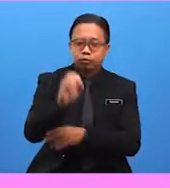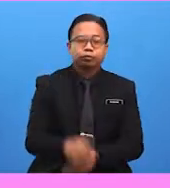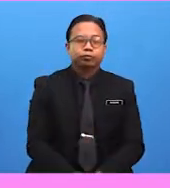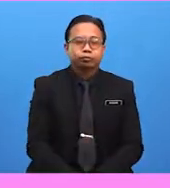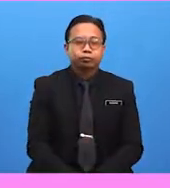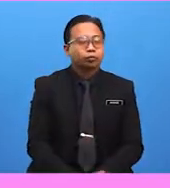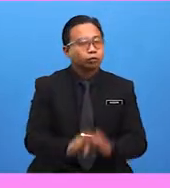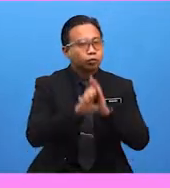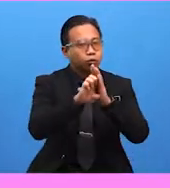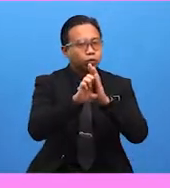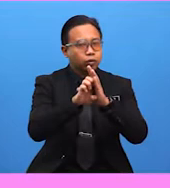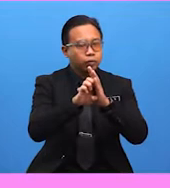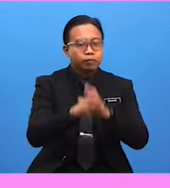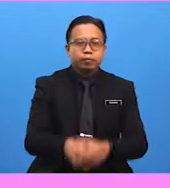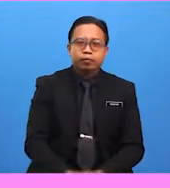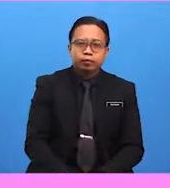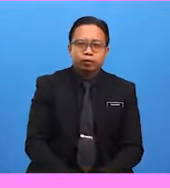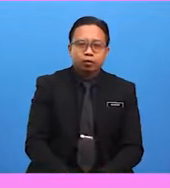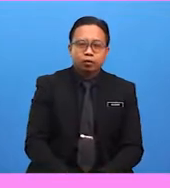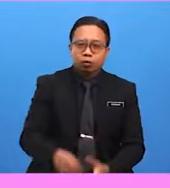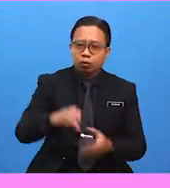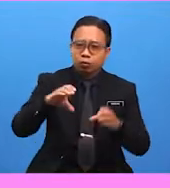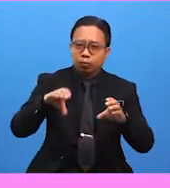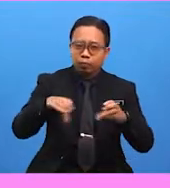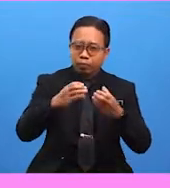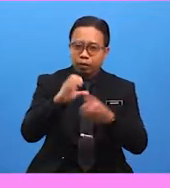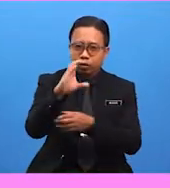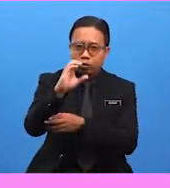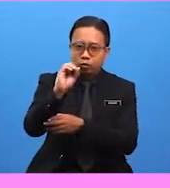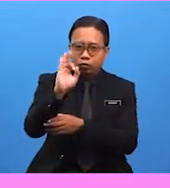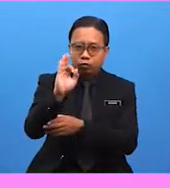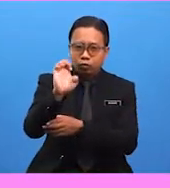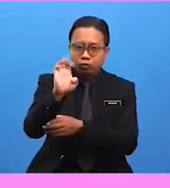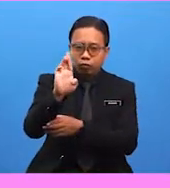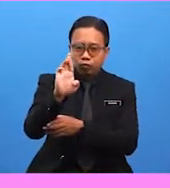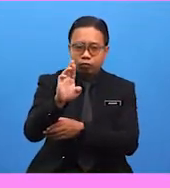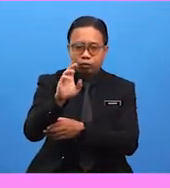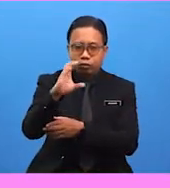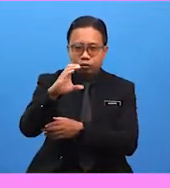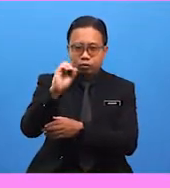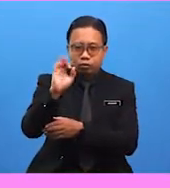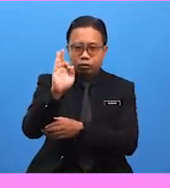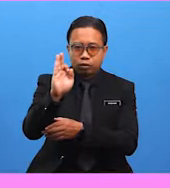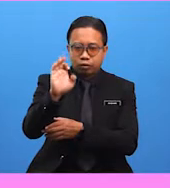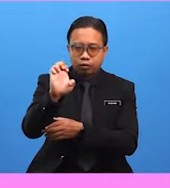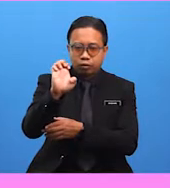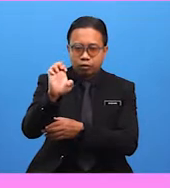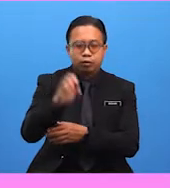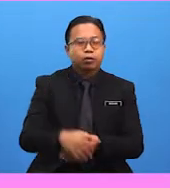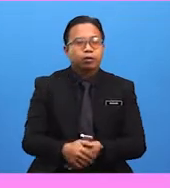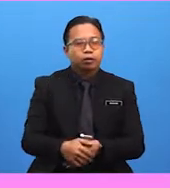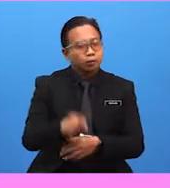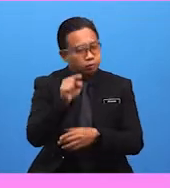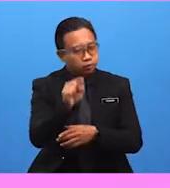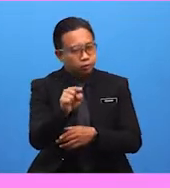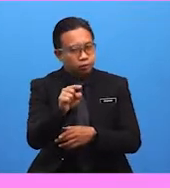as coffee machines that dispense hot piping coffee at the press of a